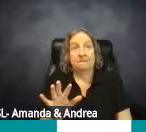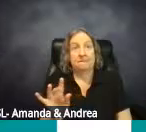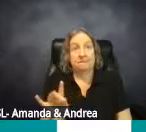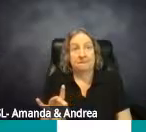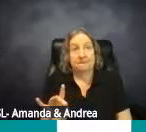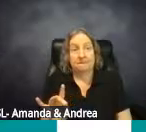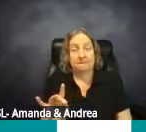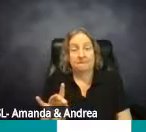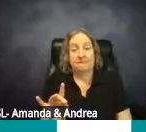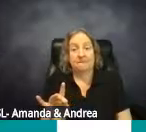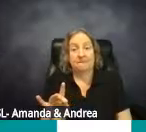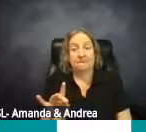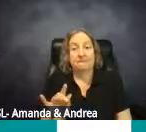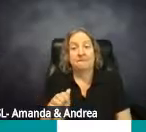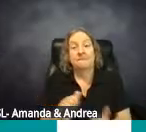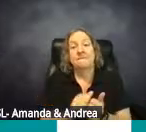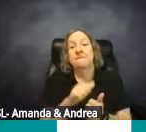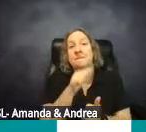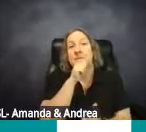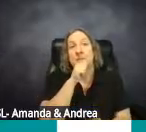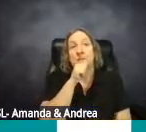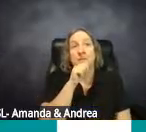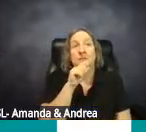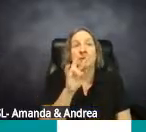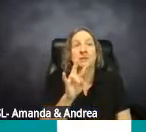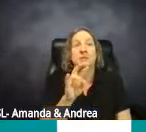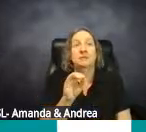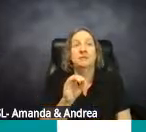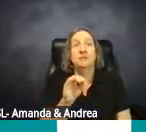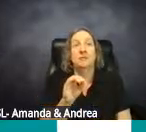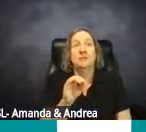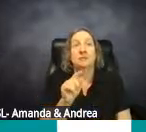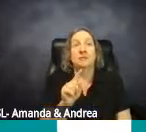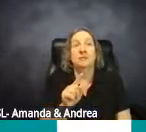897-7533-8358. Passcode